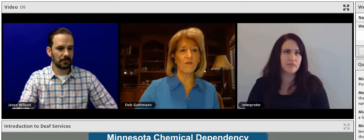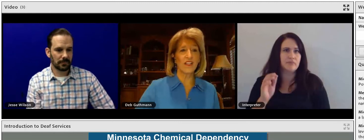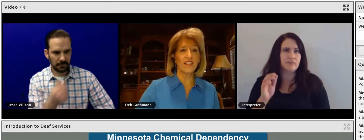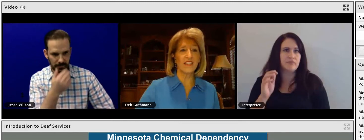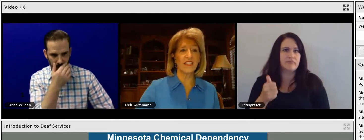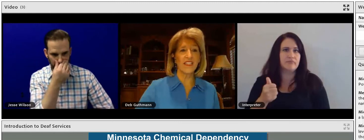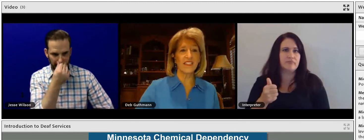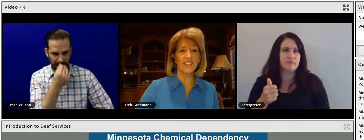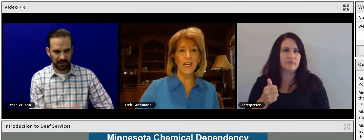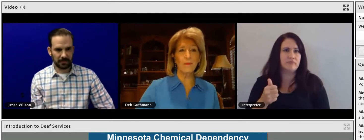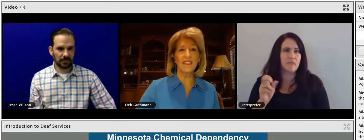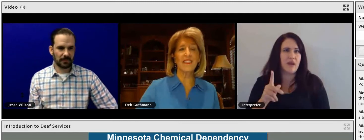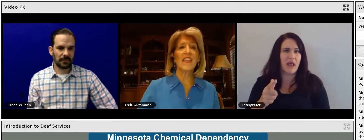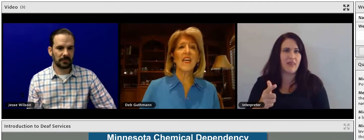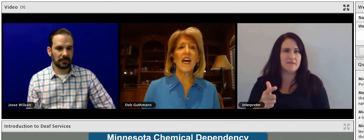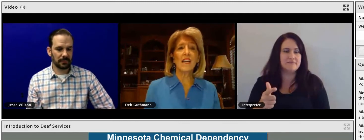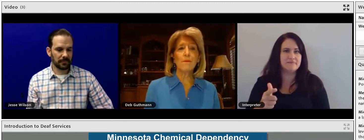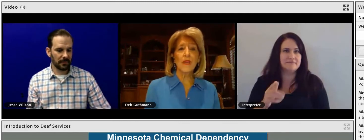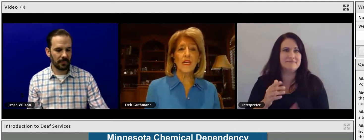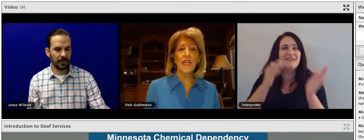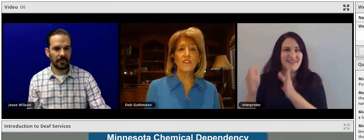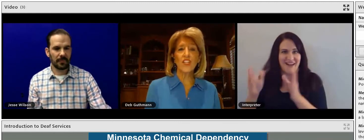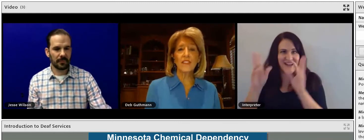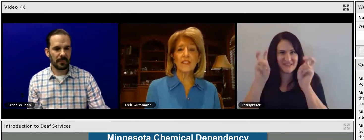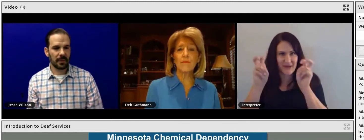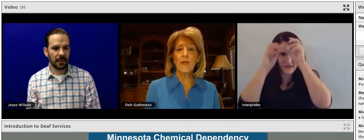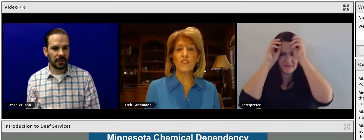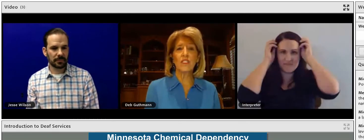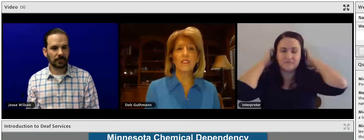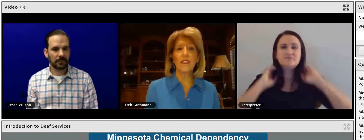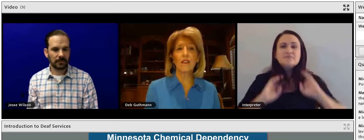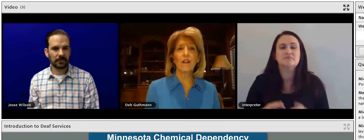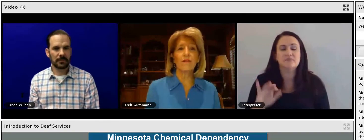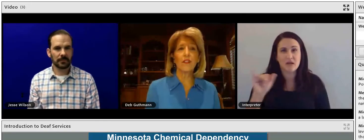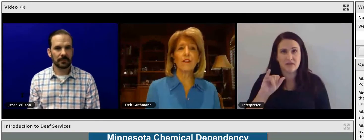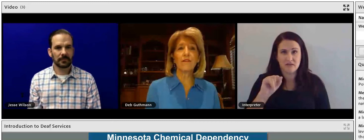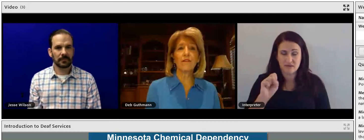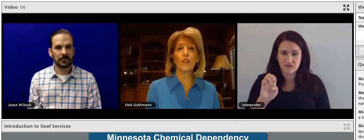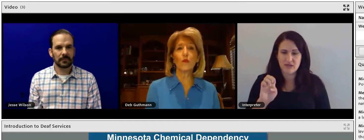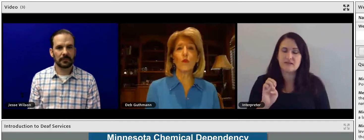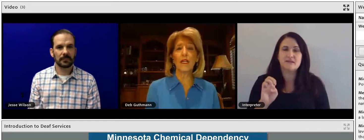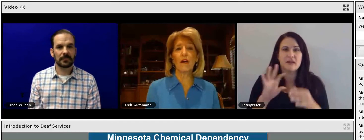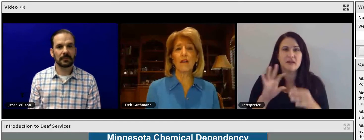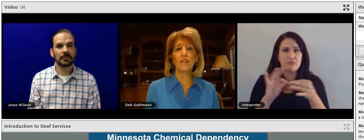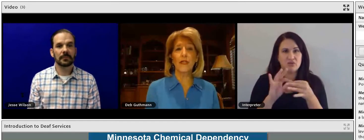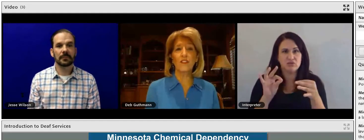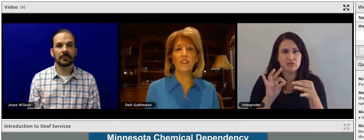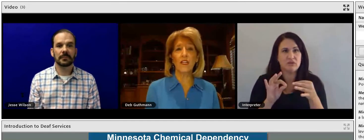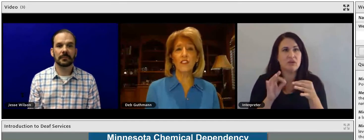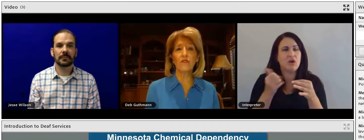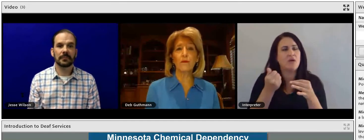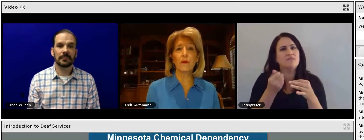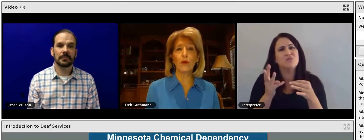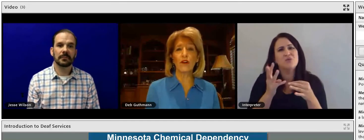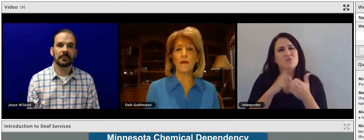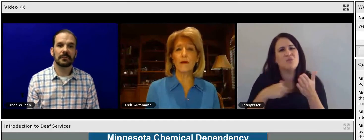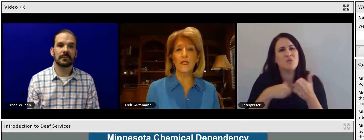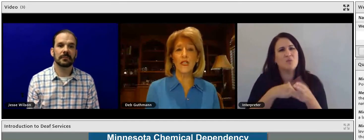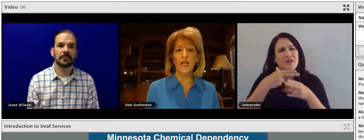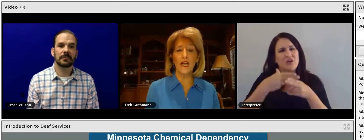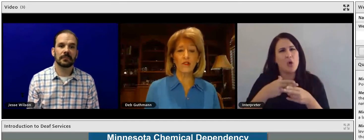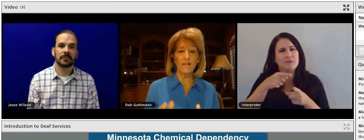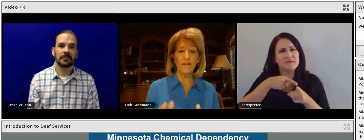Great. I think we're on to the next topic. As Jesse mentioned, there are very few what we call